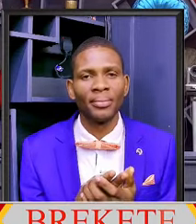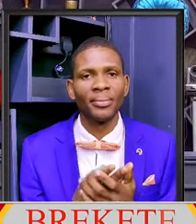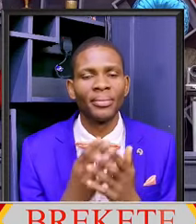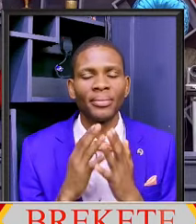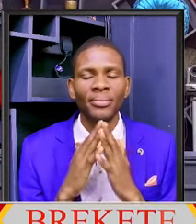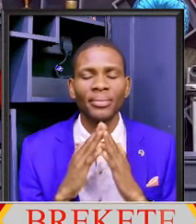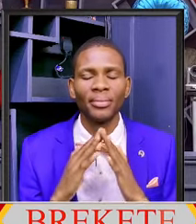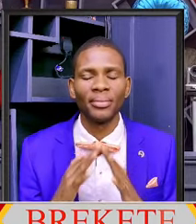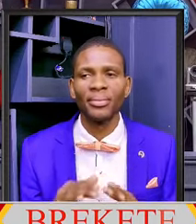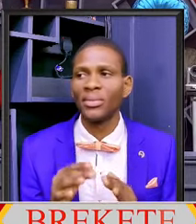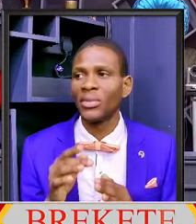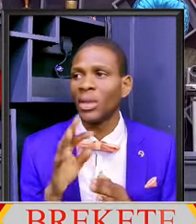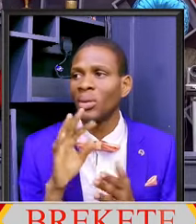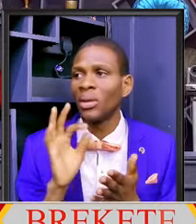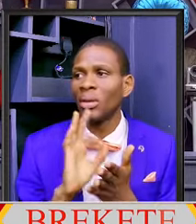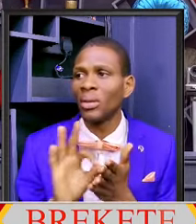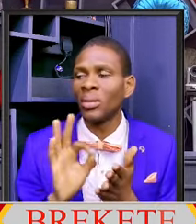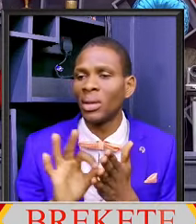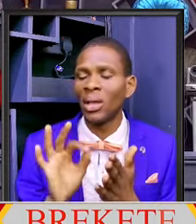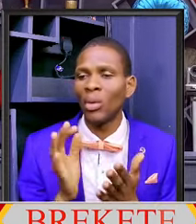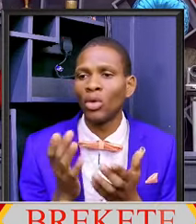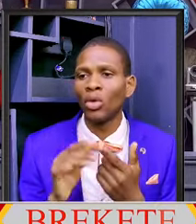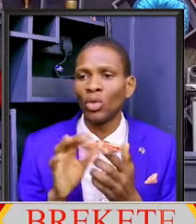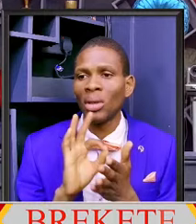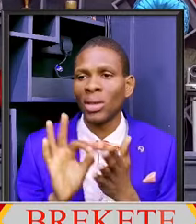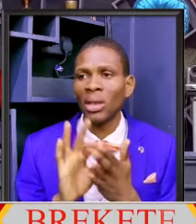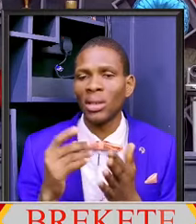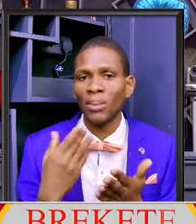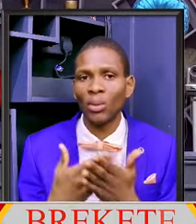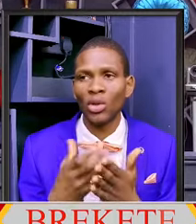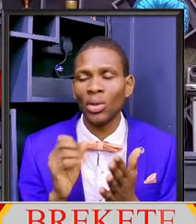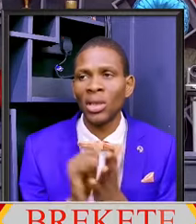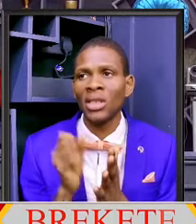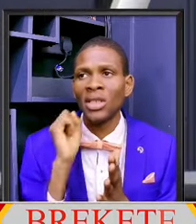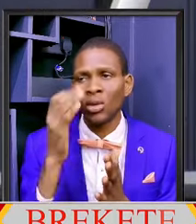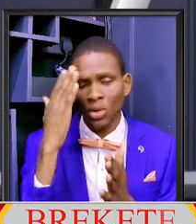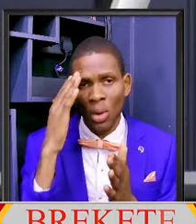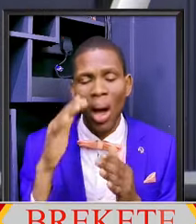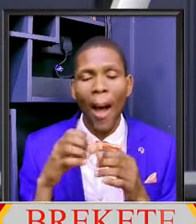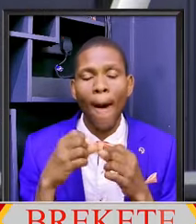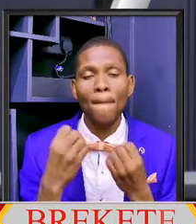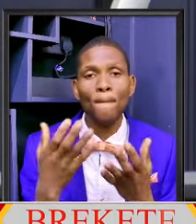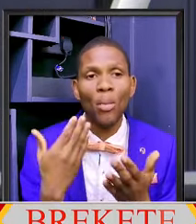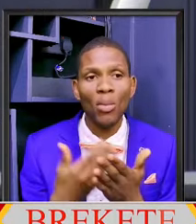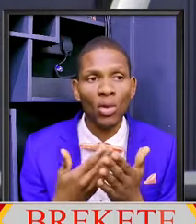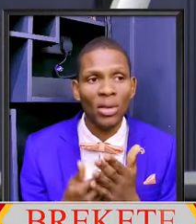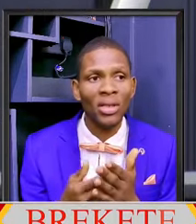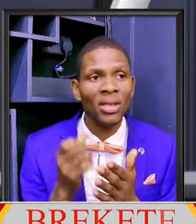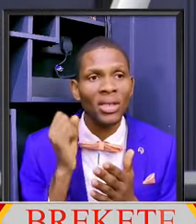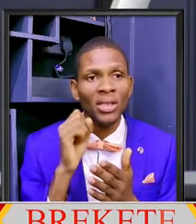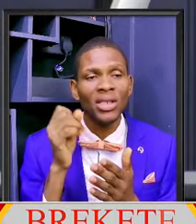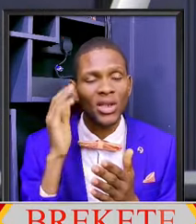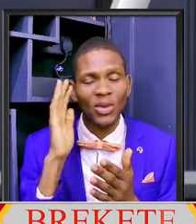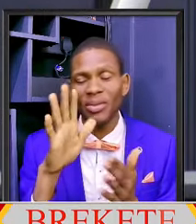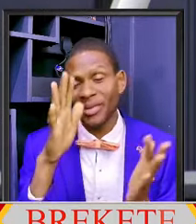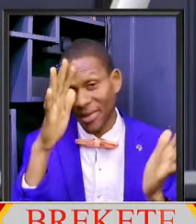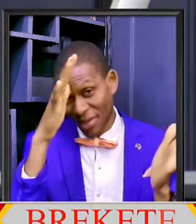Are we calculating? I want make we calculate finish so that she go know how much be the money where she go